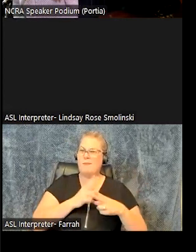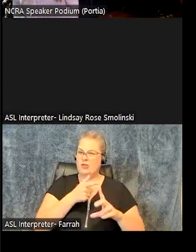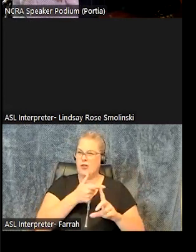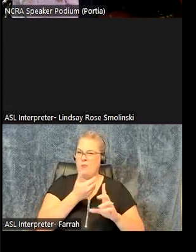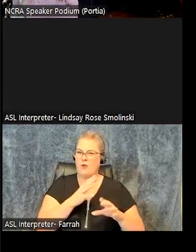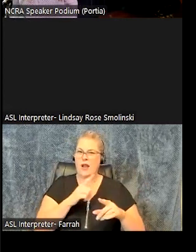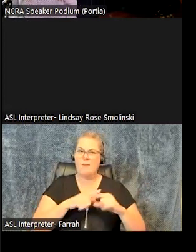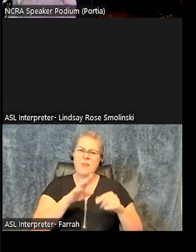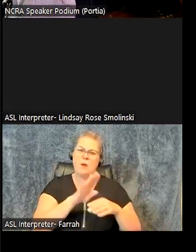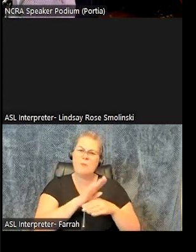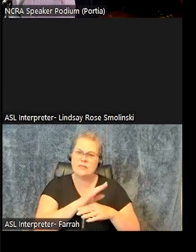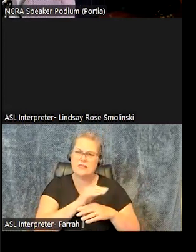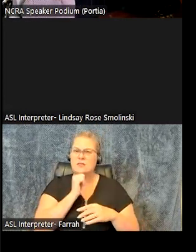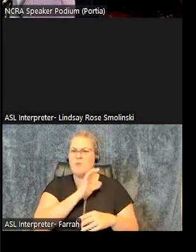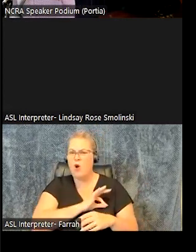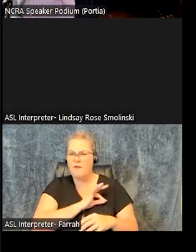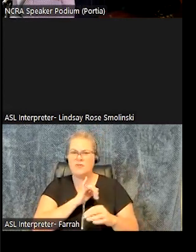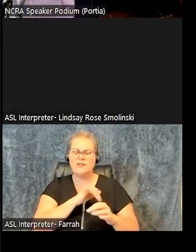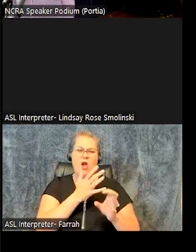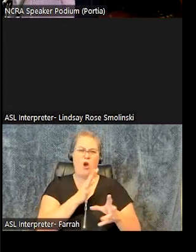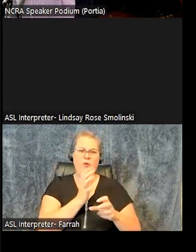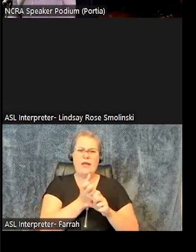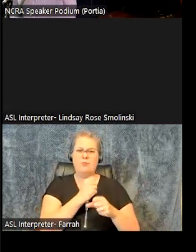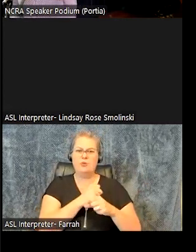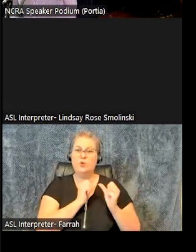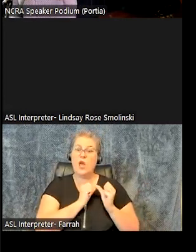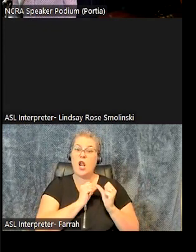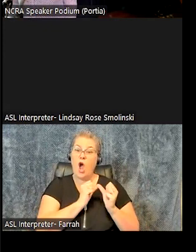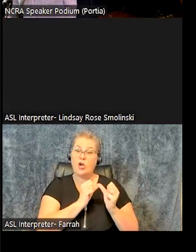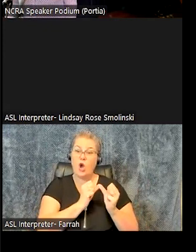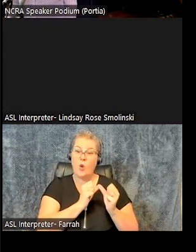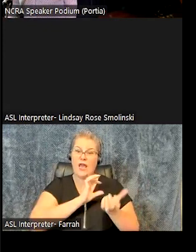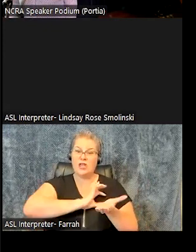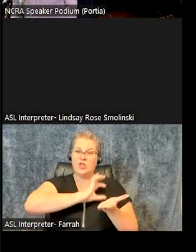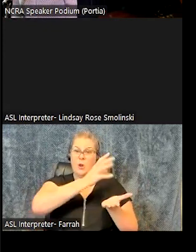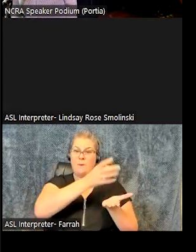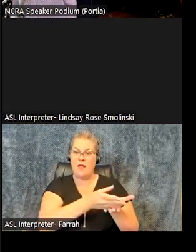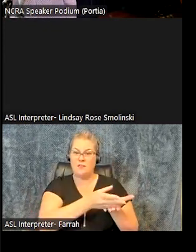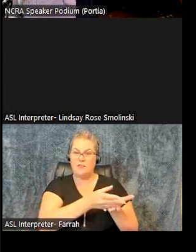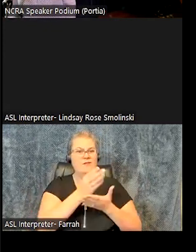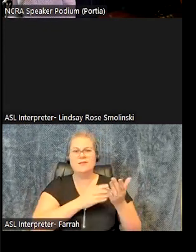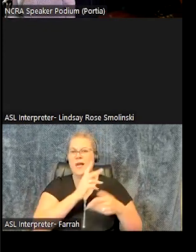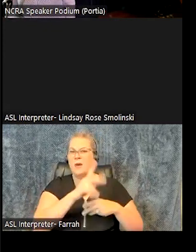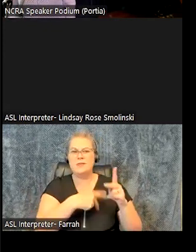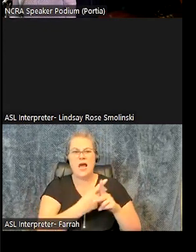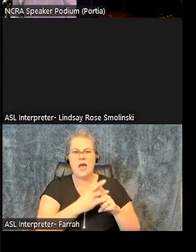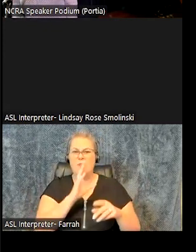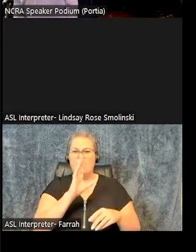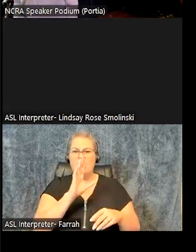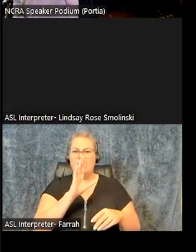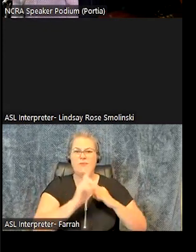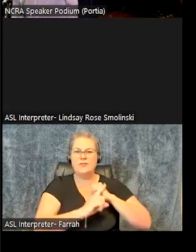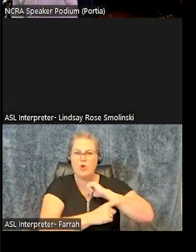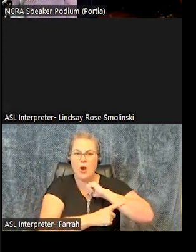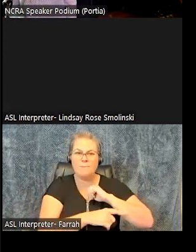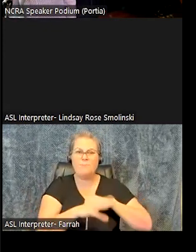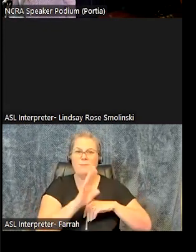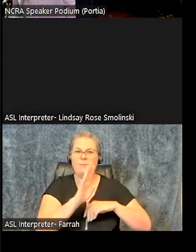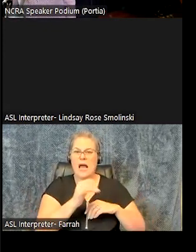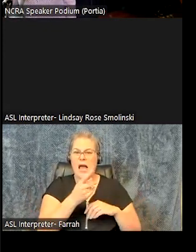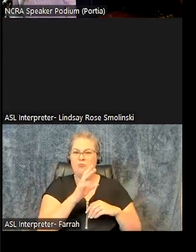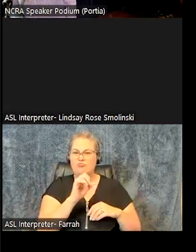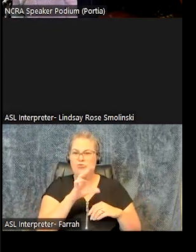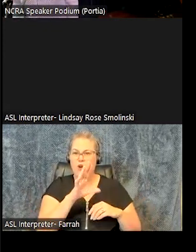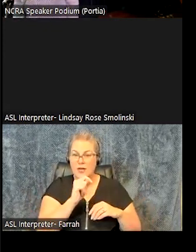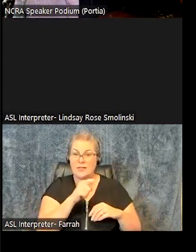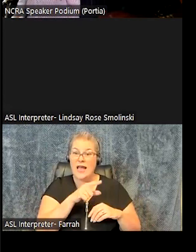and nonprofits that produce an ongoing surplus of some sort of byproduct or scrap product. And they have to be willing